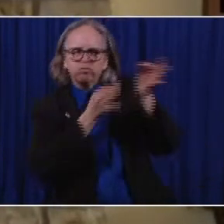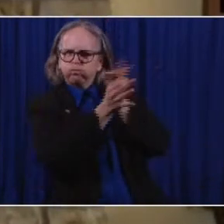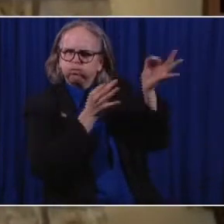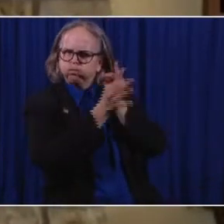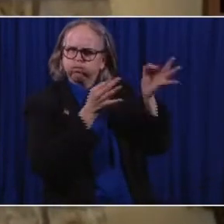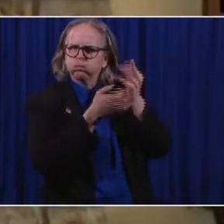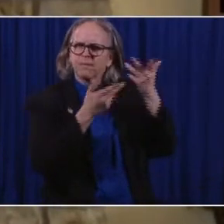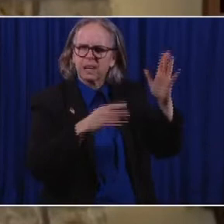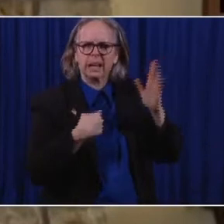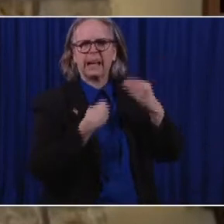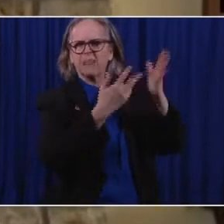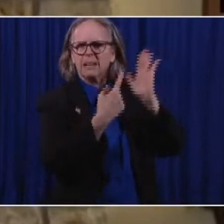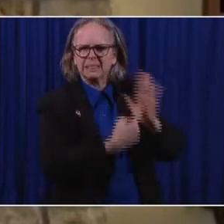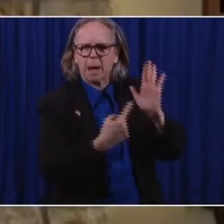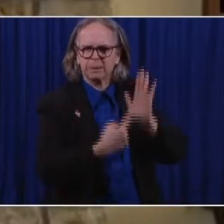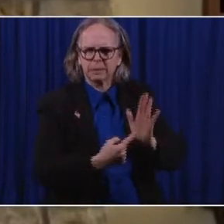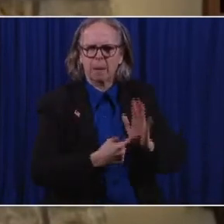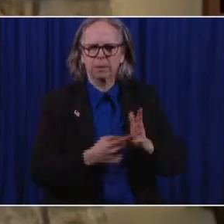this with nursing homes